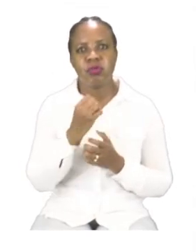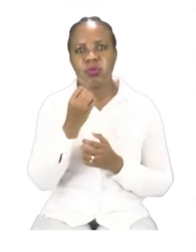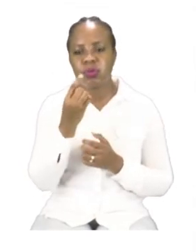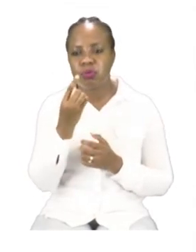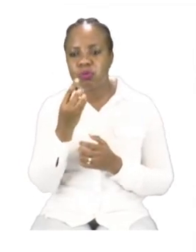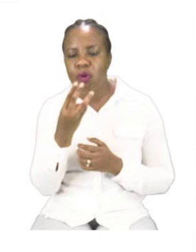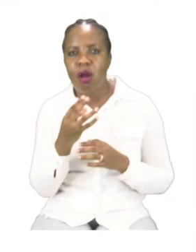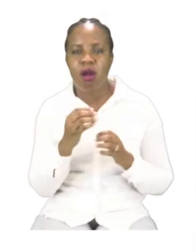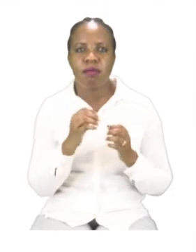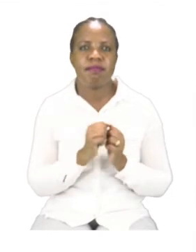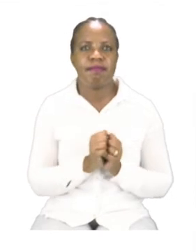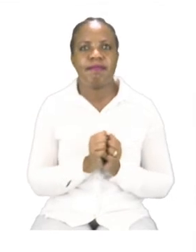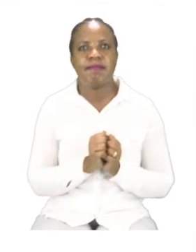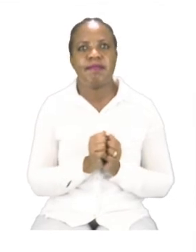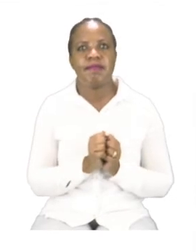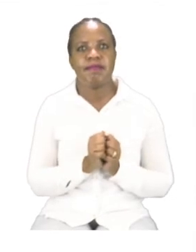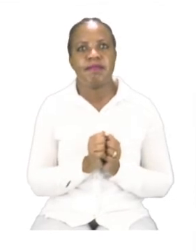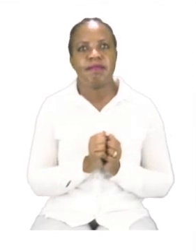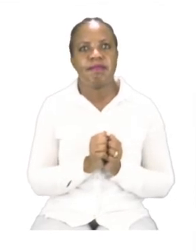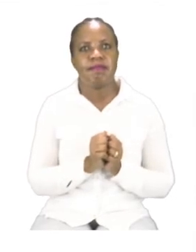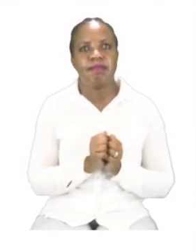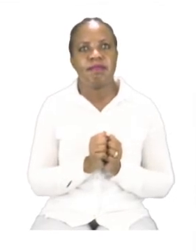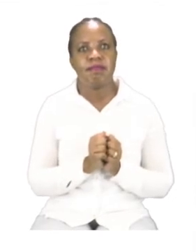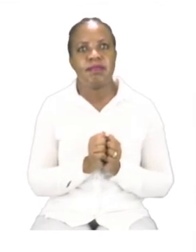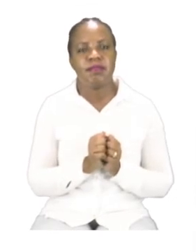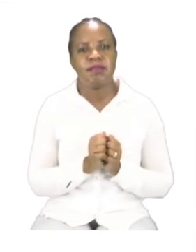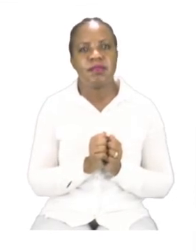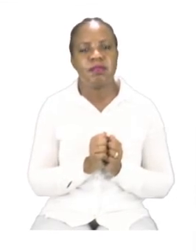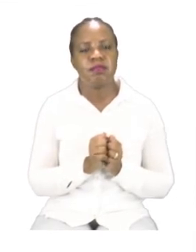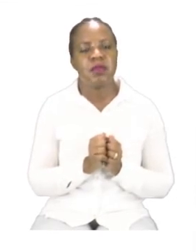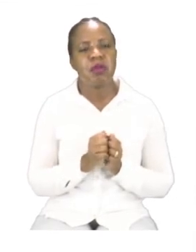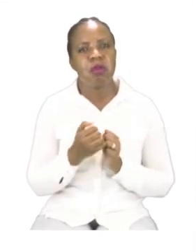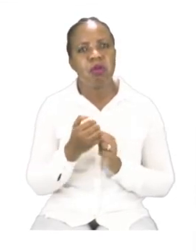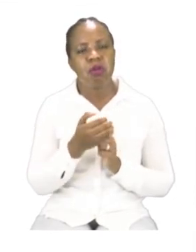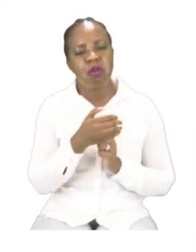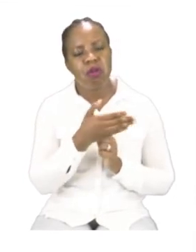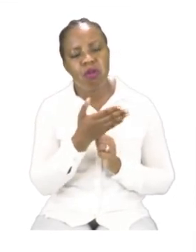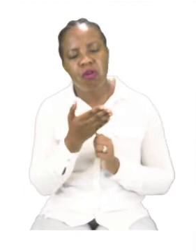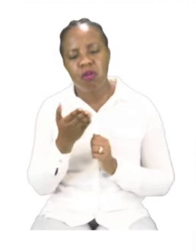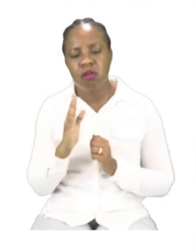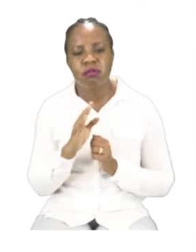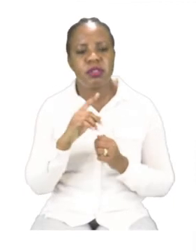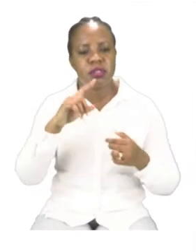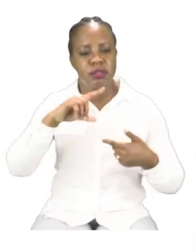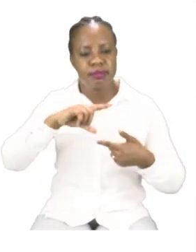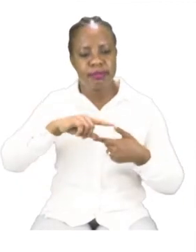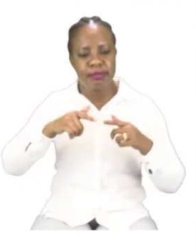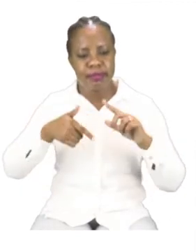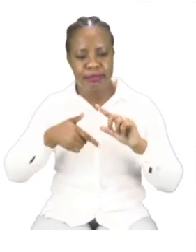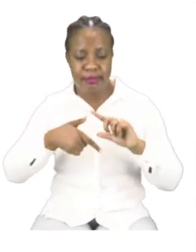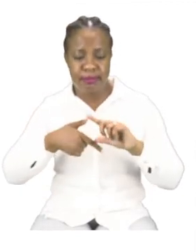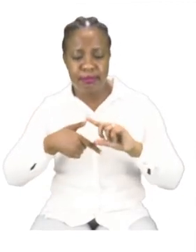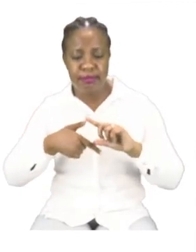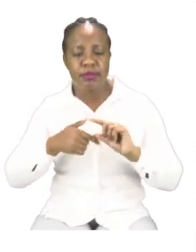handling. Now, we are going to organize all our shapes. Remember, the beginning I showed